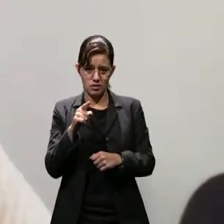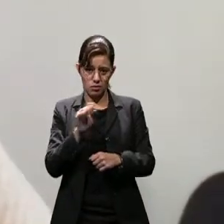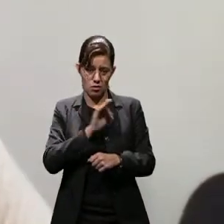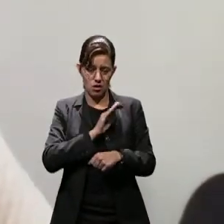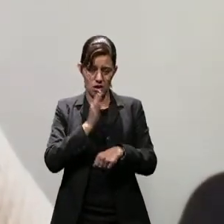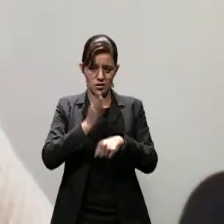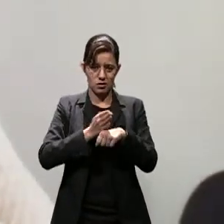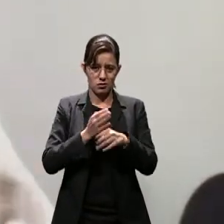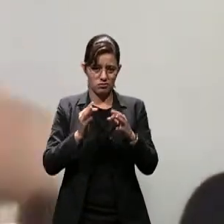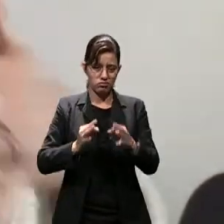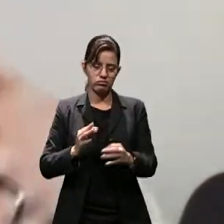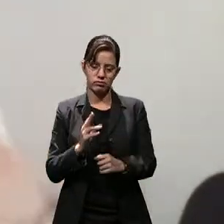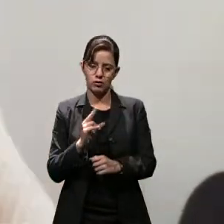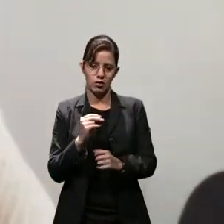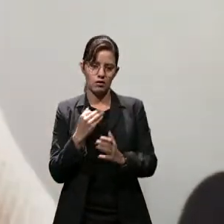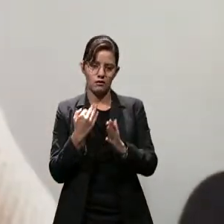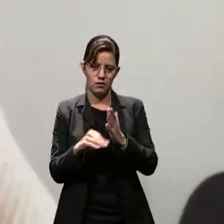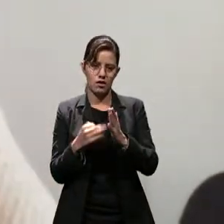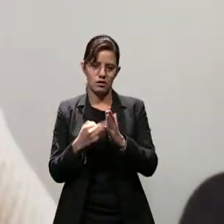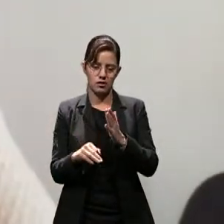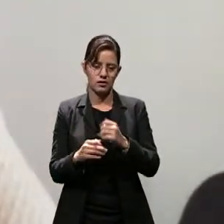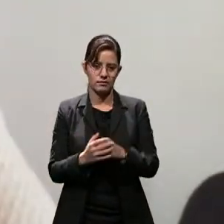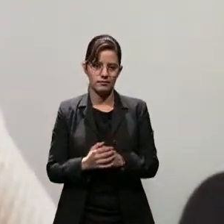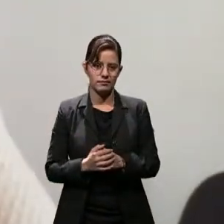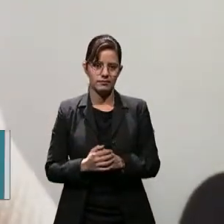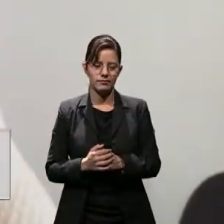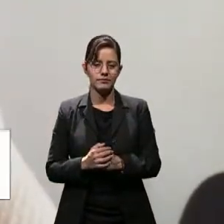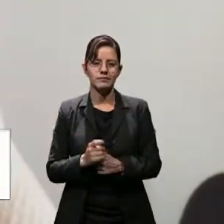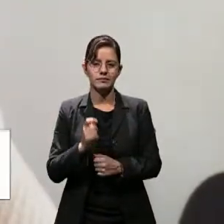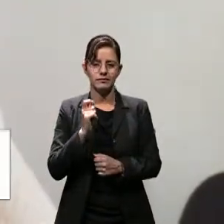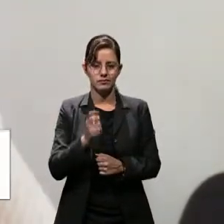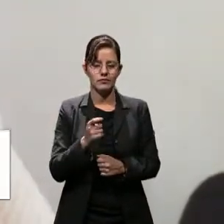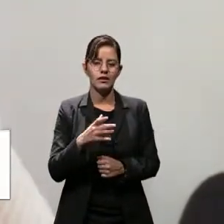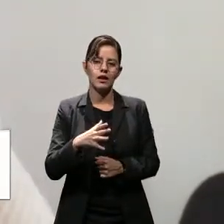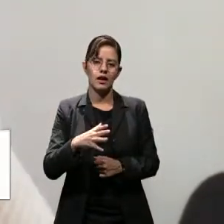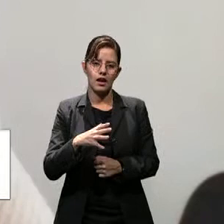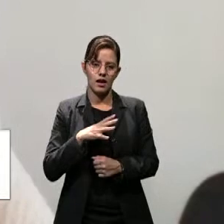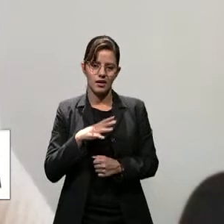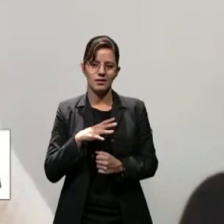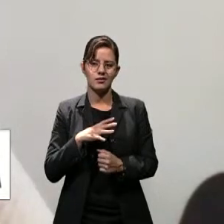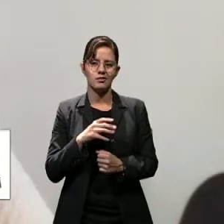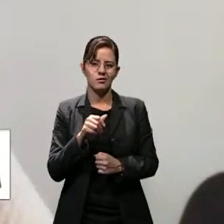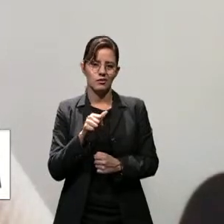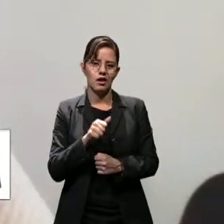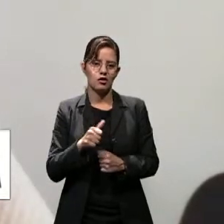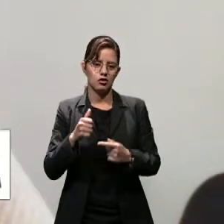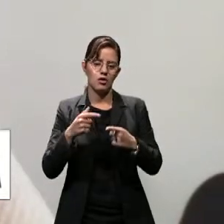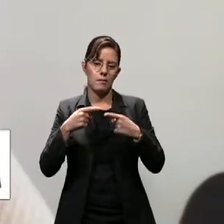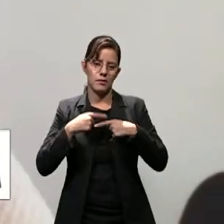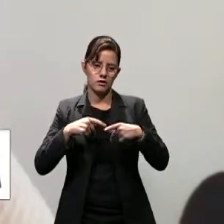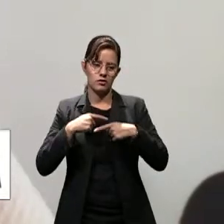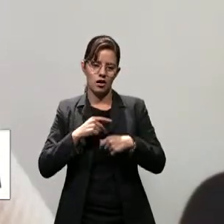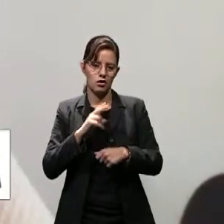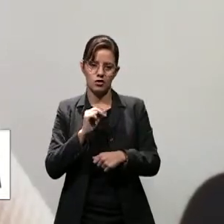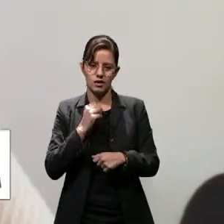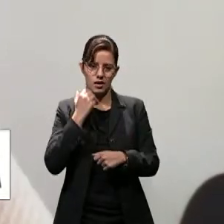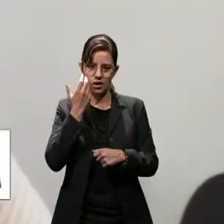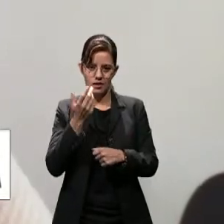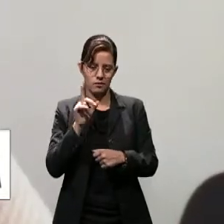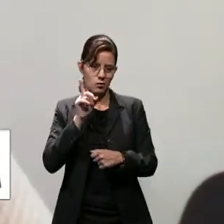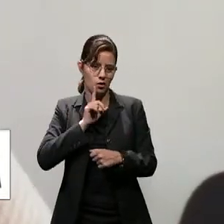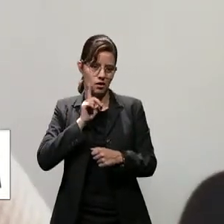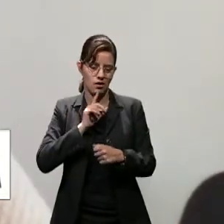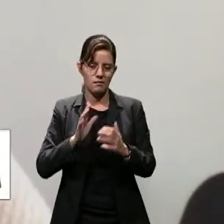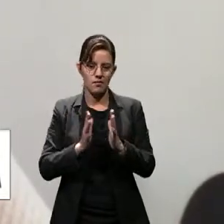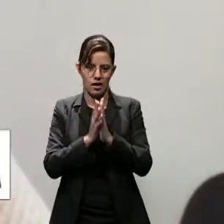the sanctions to those that are responsible for this violence. So this is telling us that there is an important resistance in the region